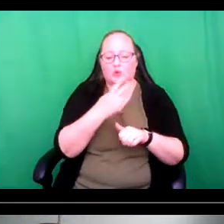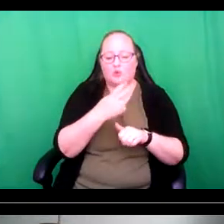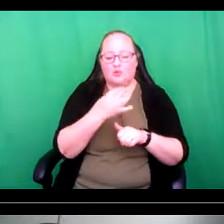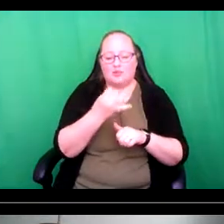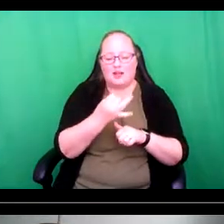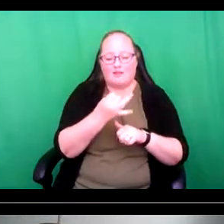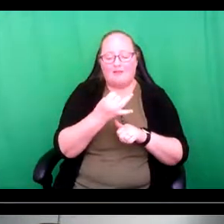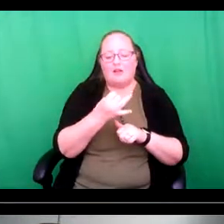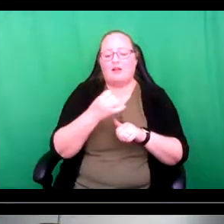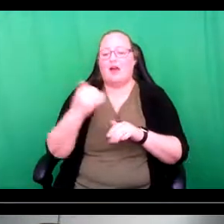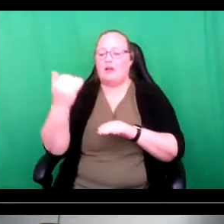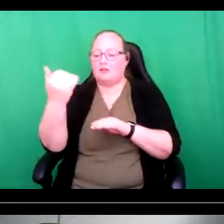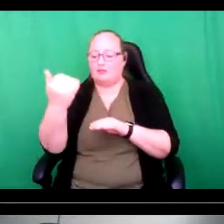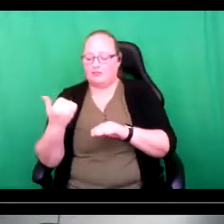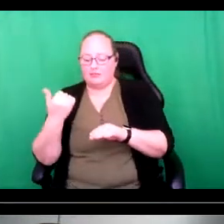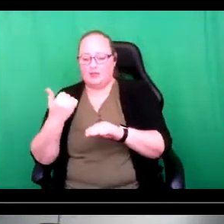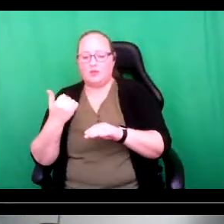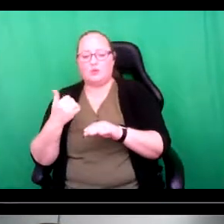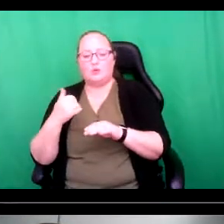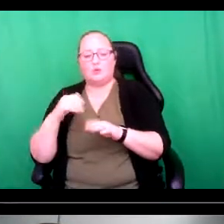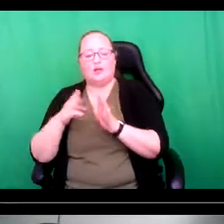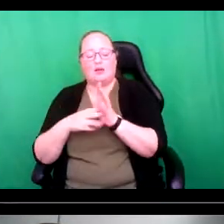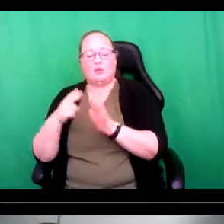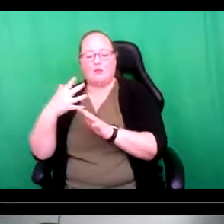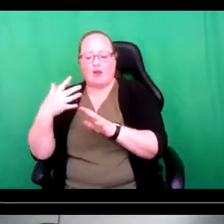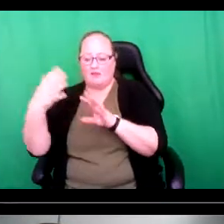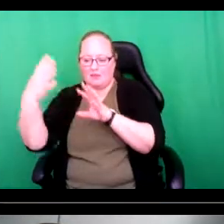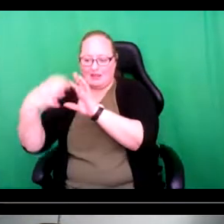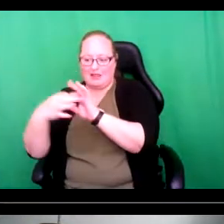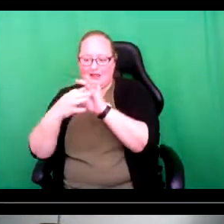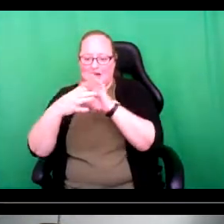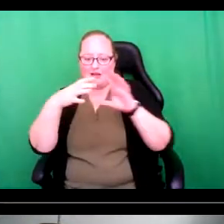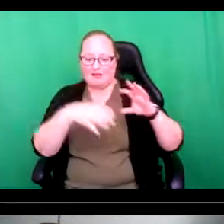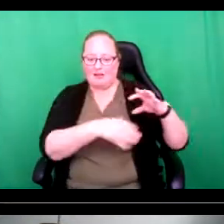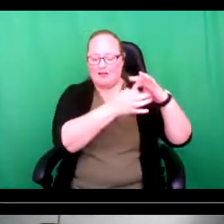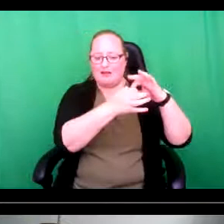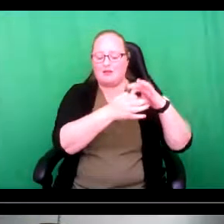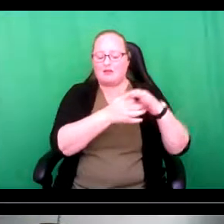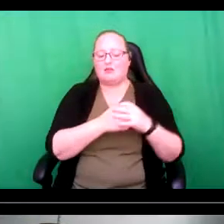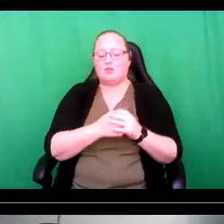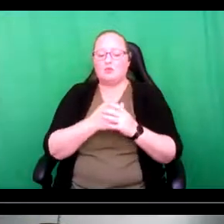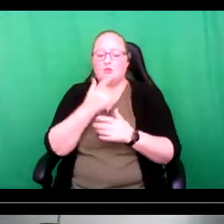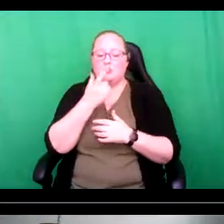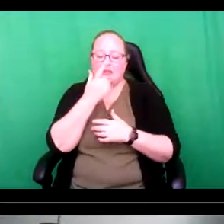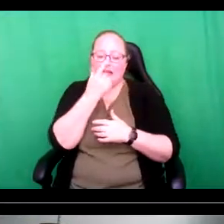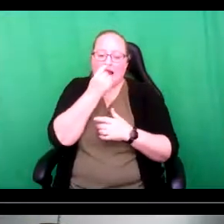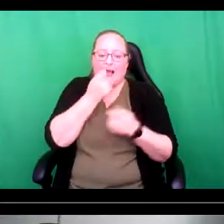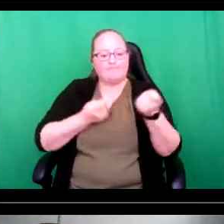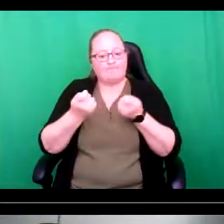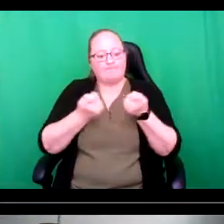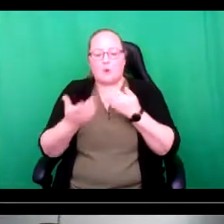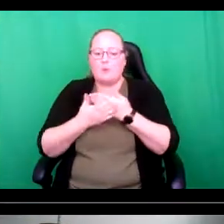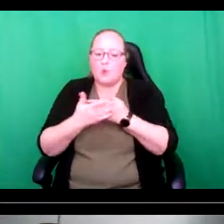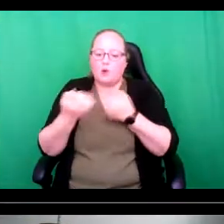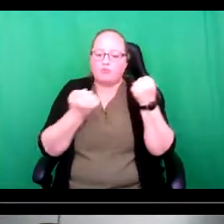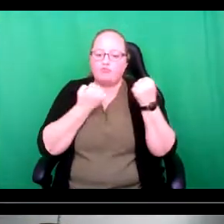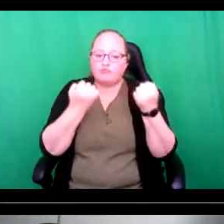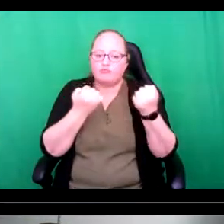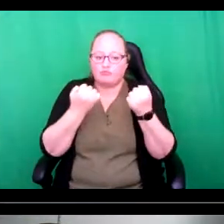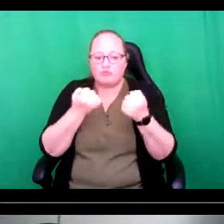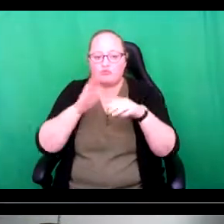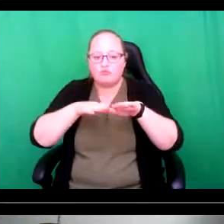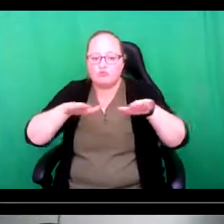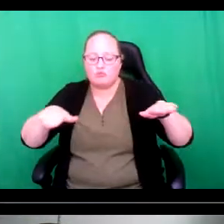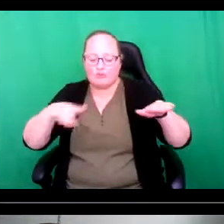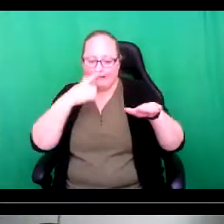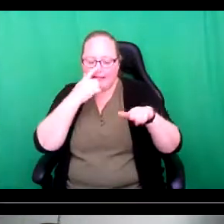southbound M25. So a good deal more capacity at the junction 29 itself. I think there's